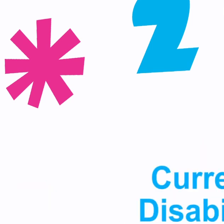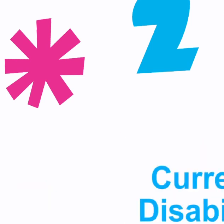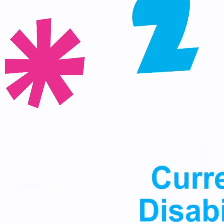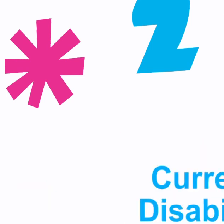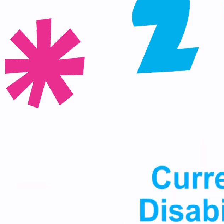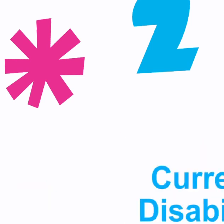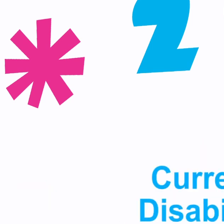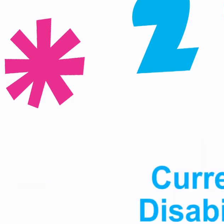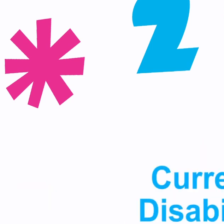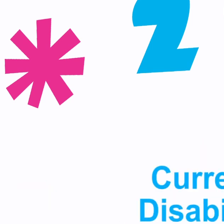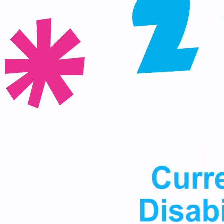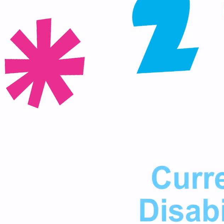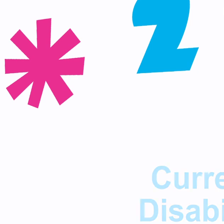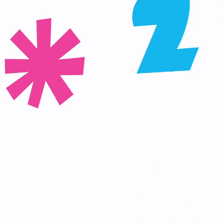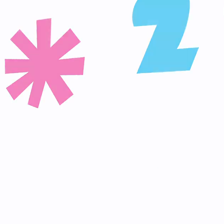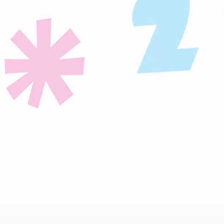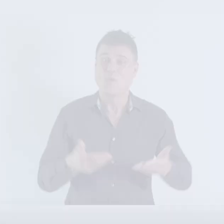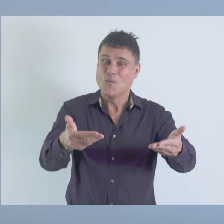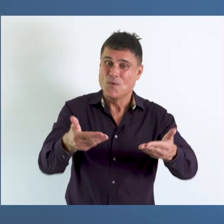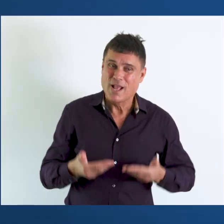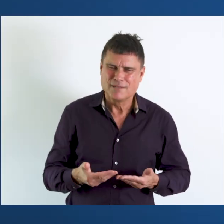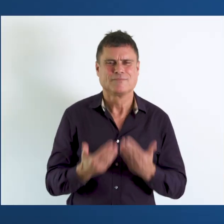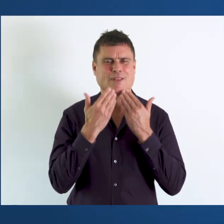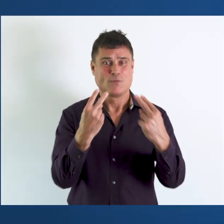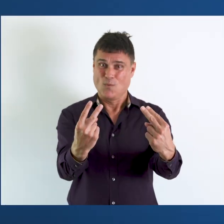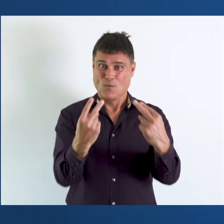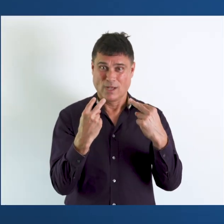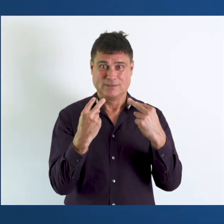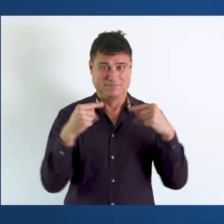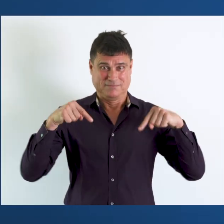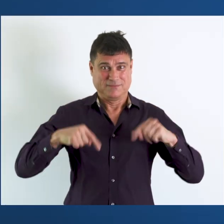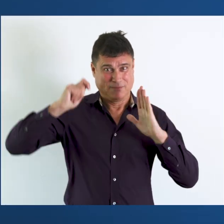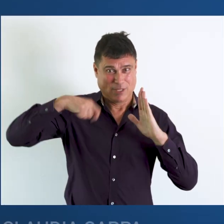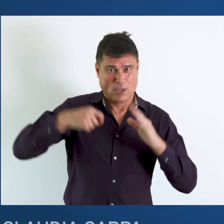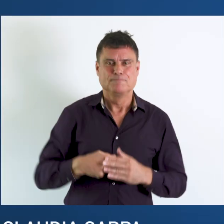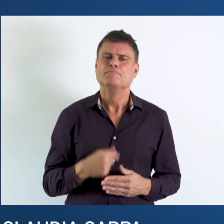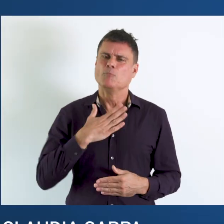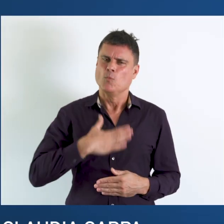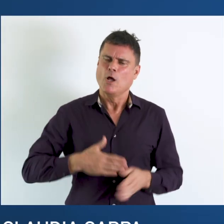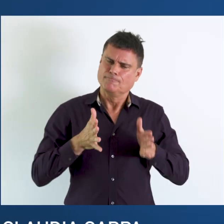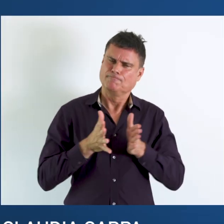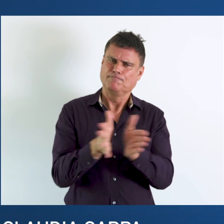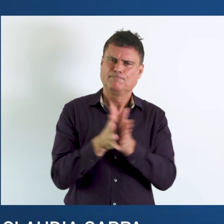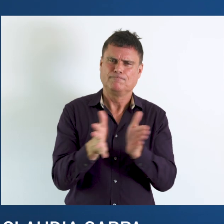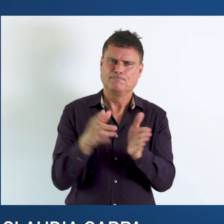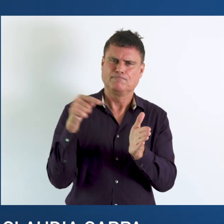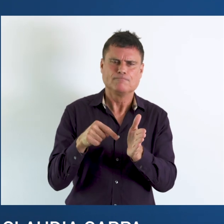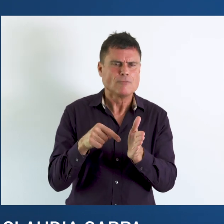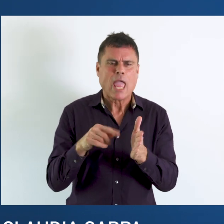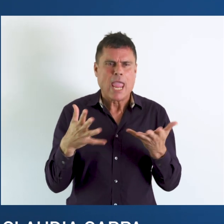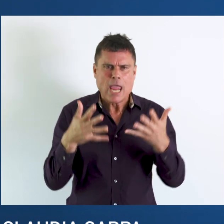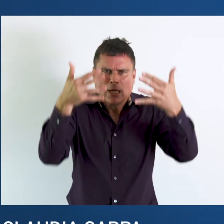Claudia Kappa, Senior Advisor, Unicef. Welcome and thanks for watching this video. In this video, I would like to talk about